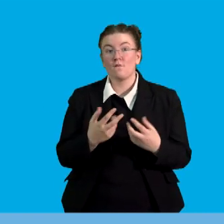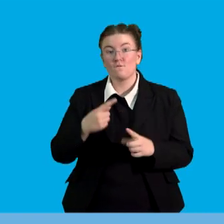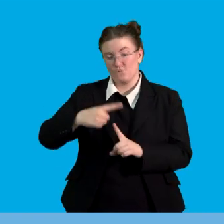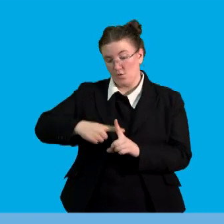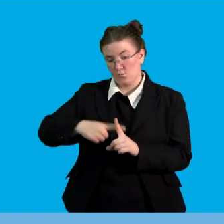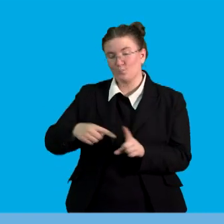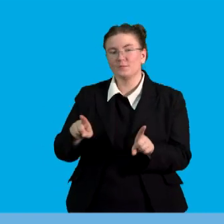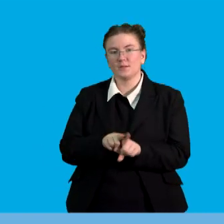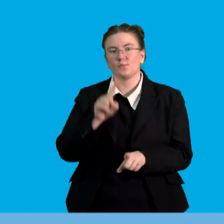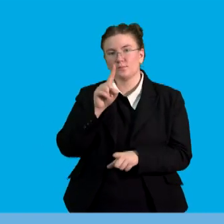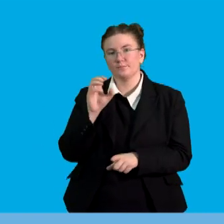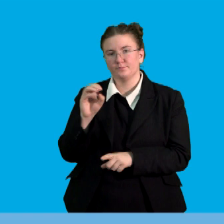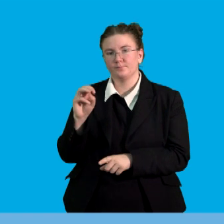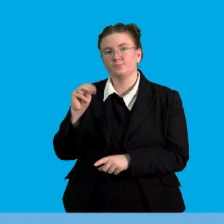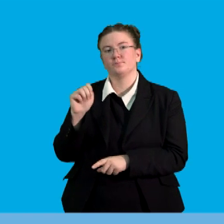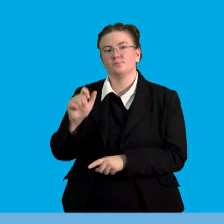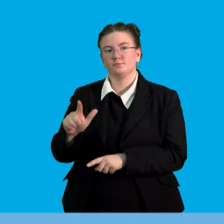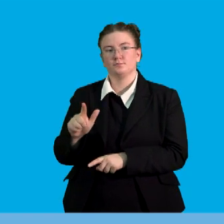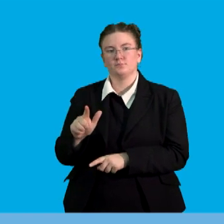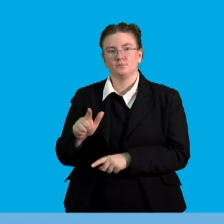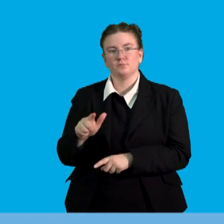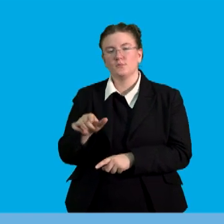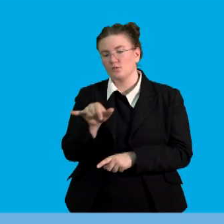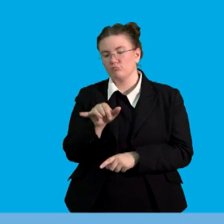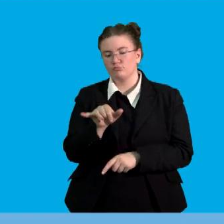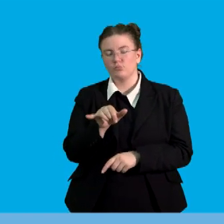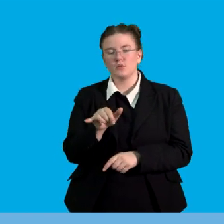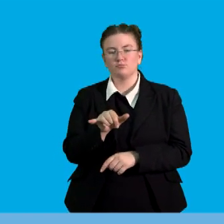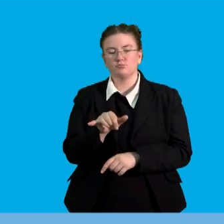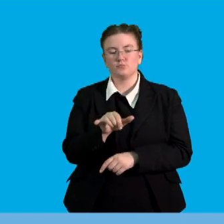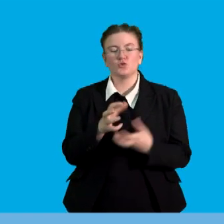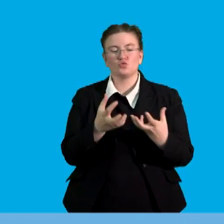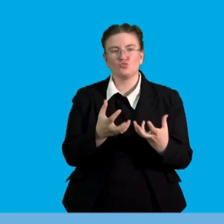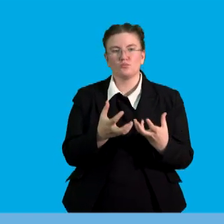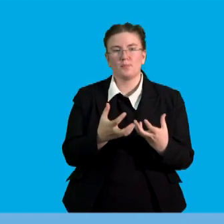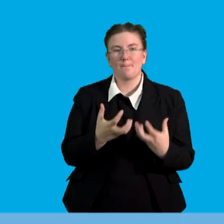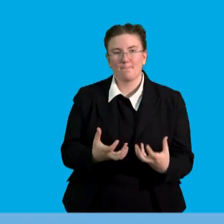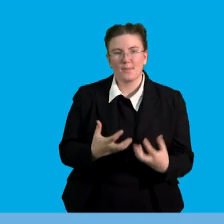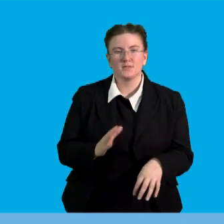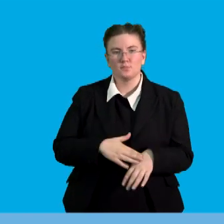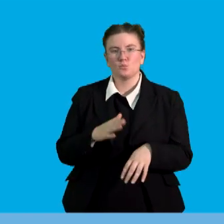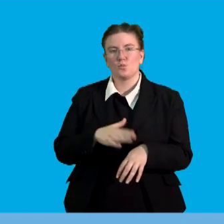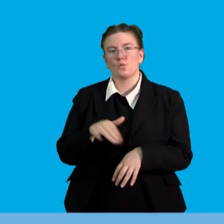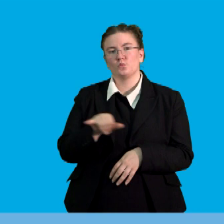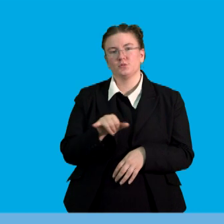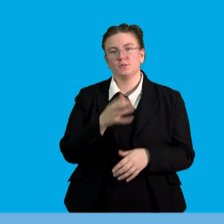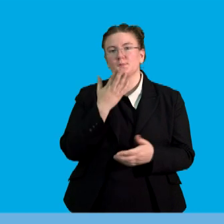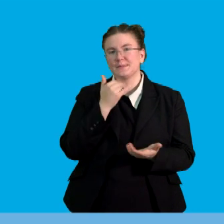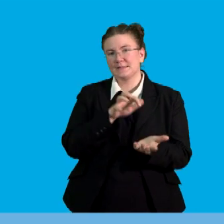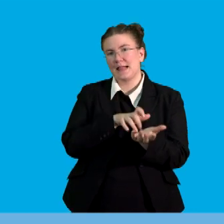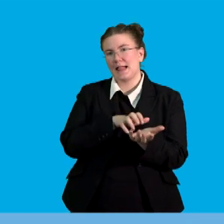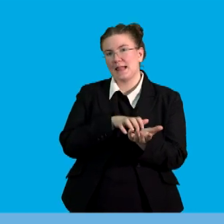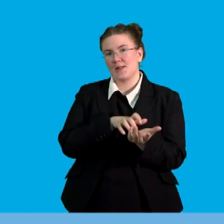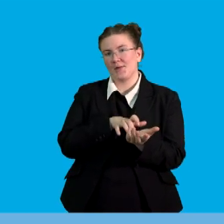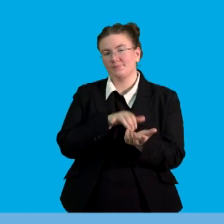same volume of 100 milliliters. So question now is, which one will have a greater mass? Calculate the exact